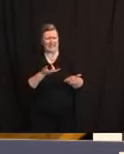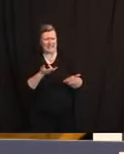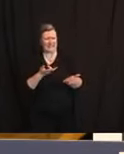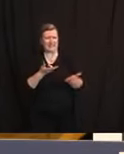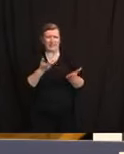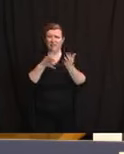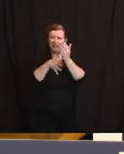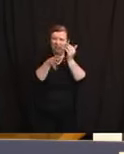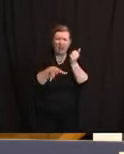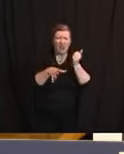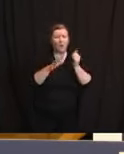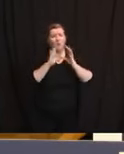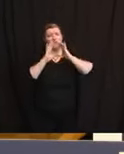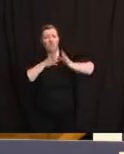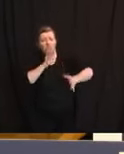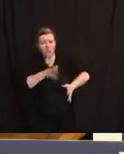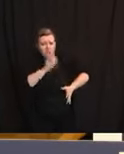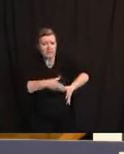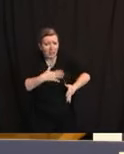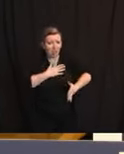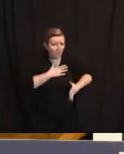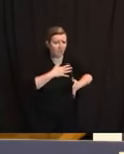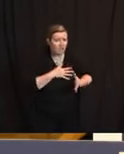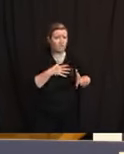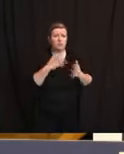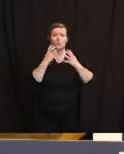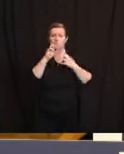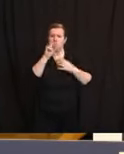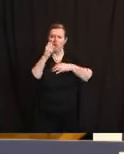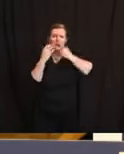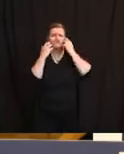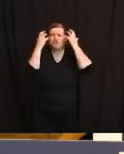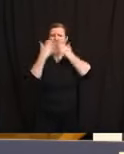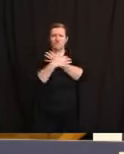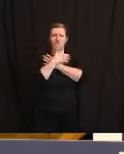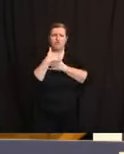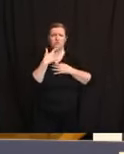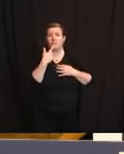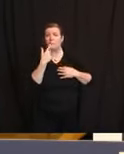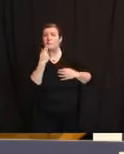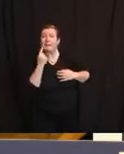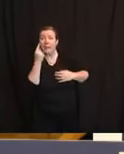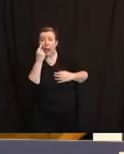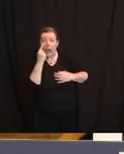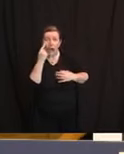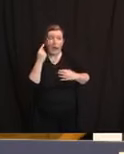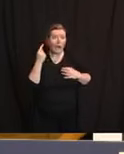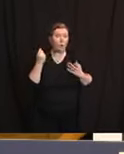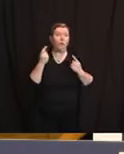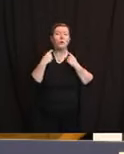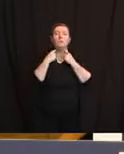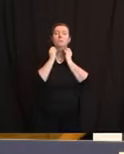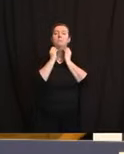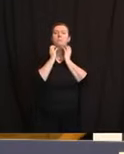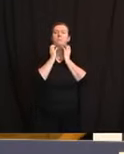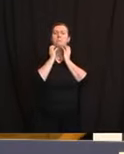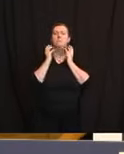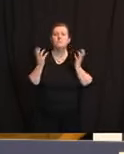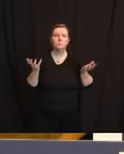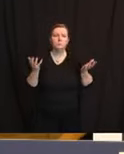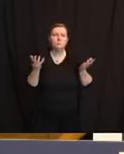or vomiting. Your child may have a rash, conjunctivitis, enlarged lymph nodes, or red, cracked lips, or a red